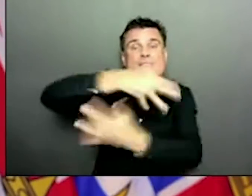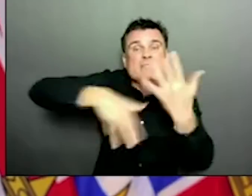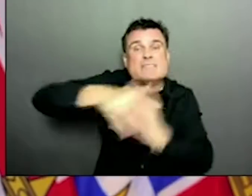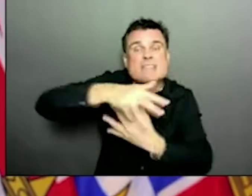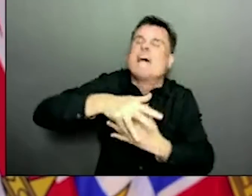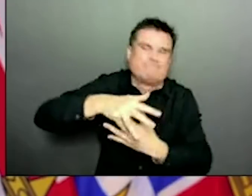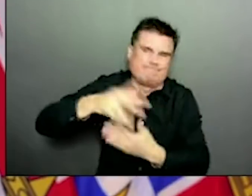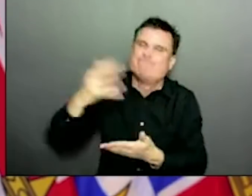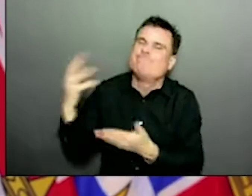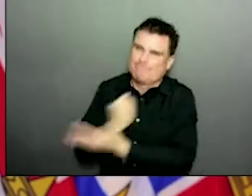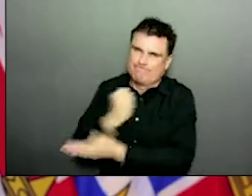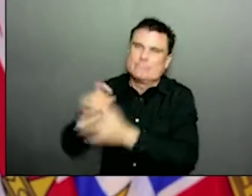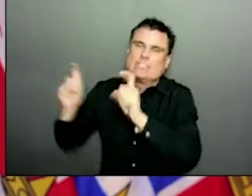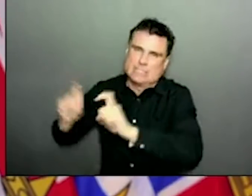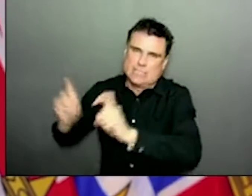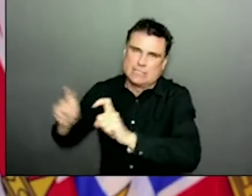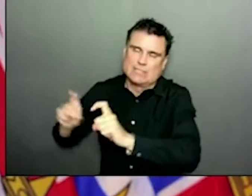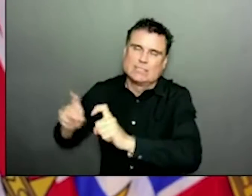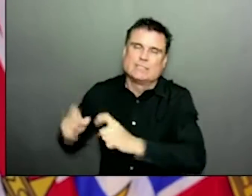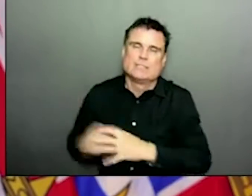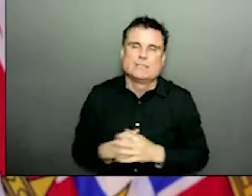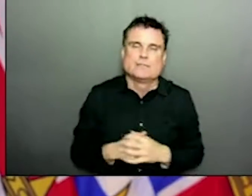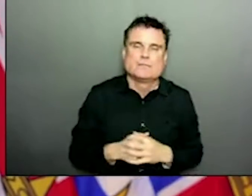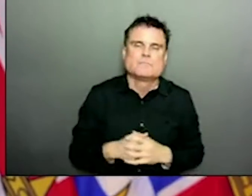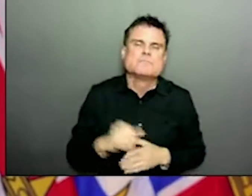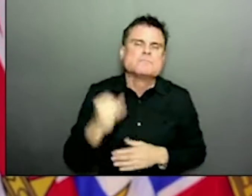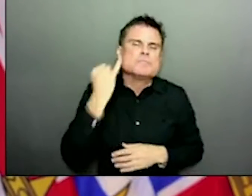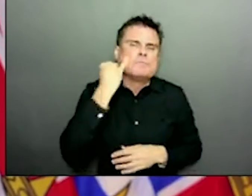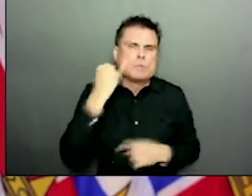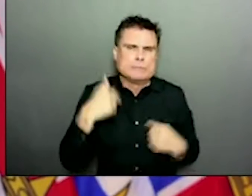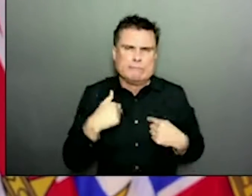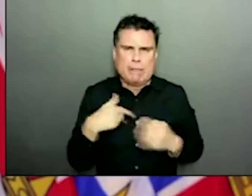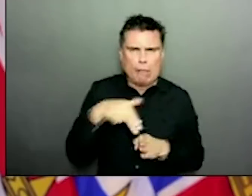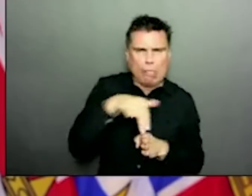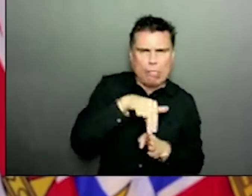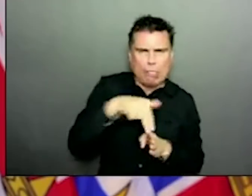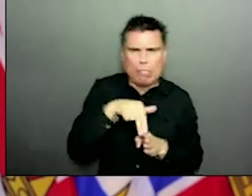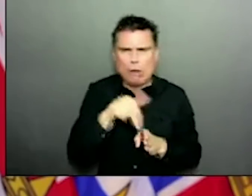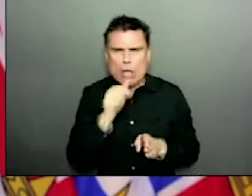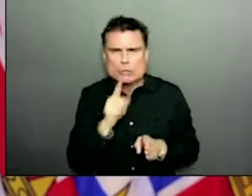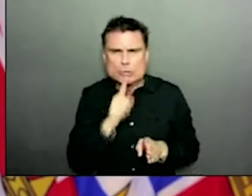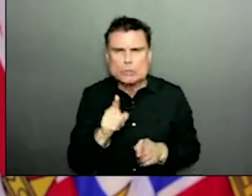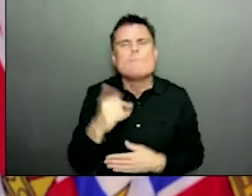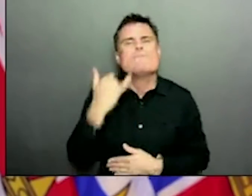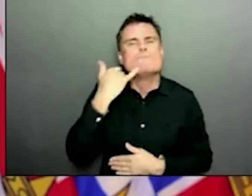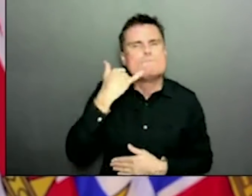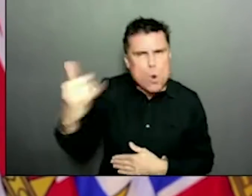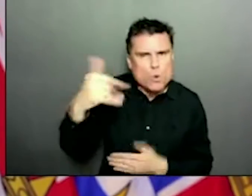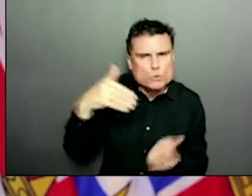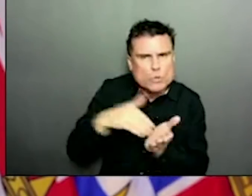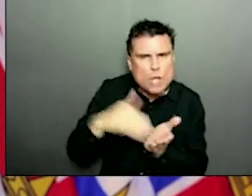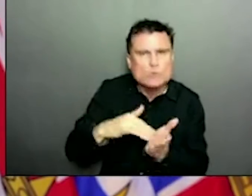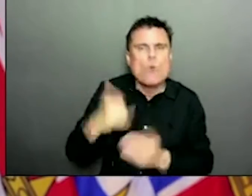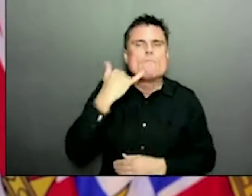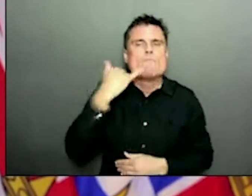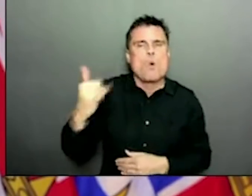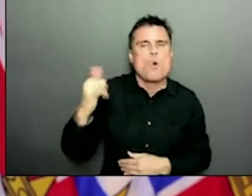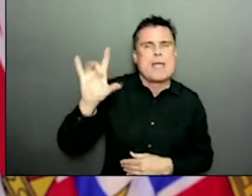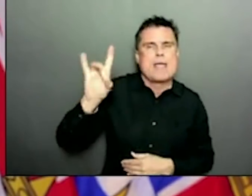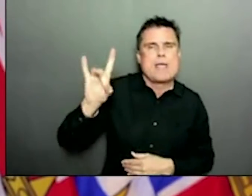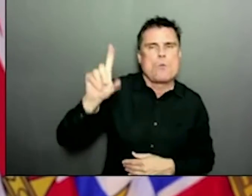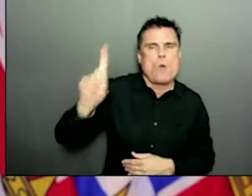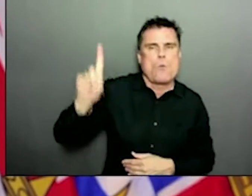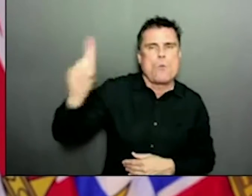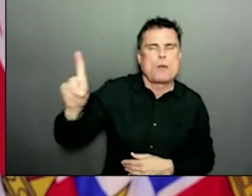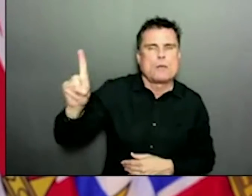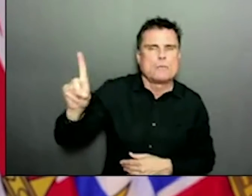health provider or 811. And as always, if public health is doing investigations, there are many times that we tell people whether they have any